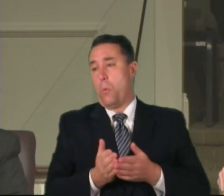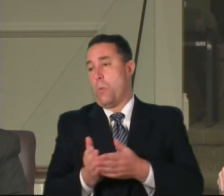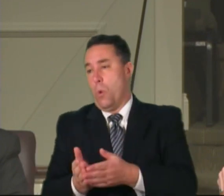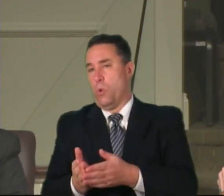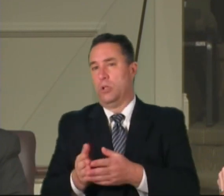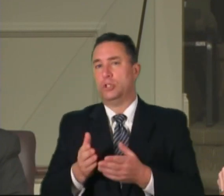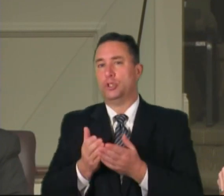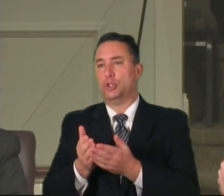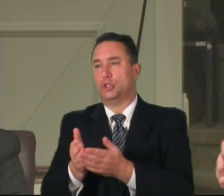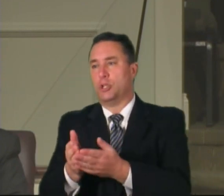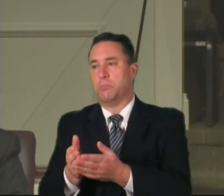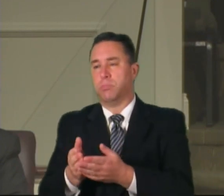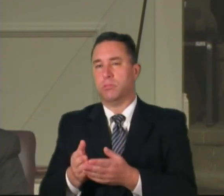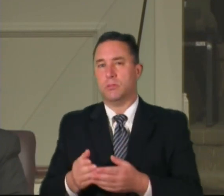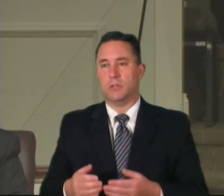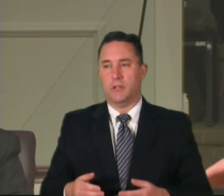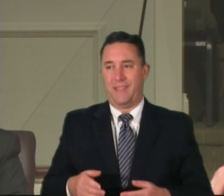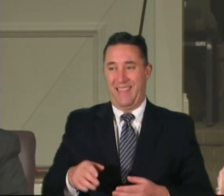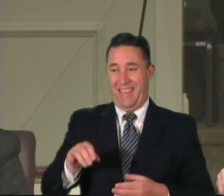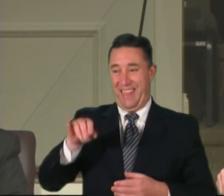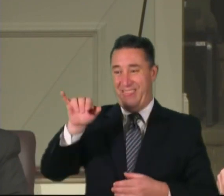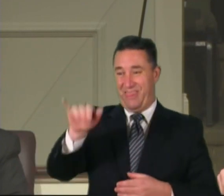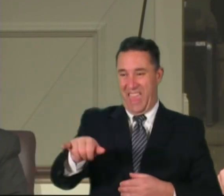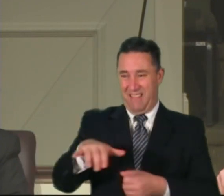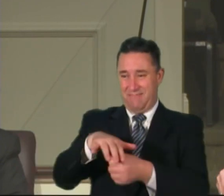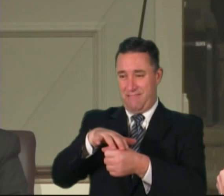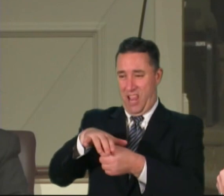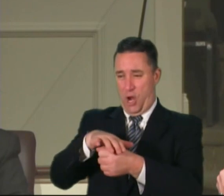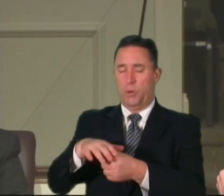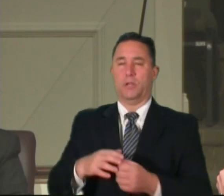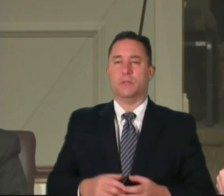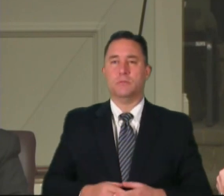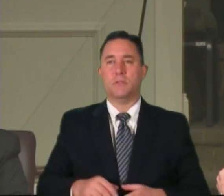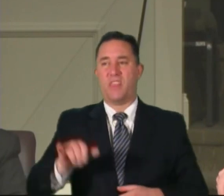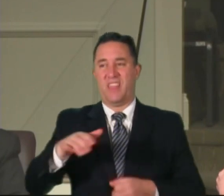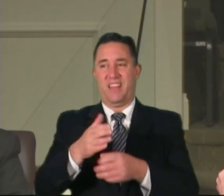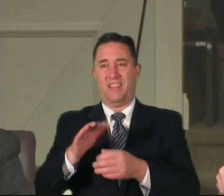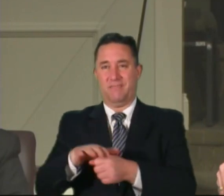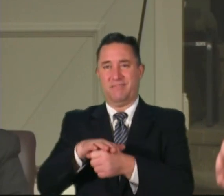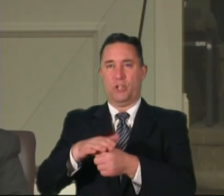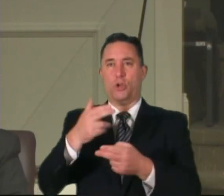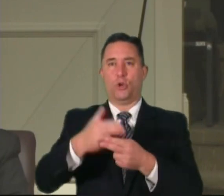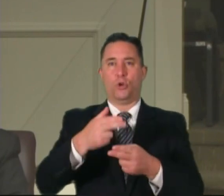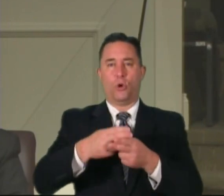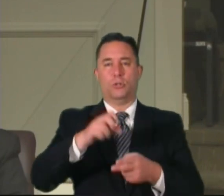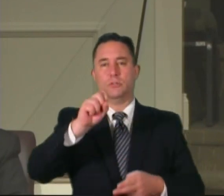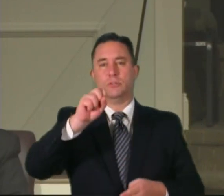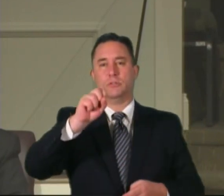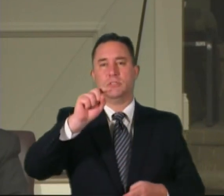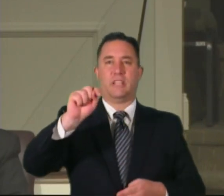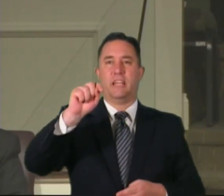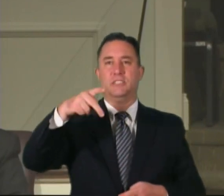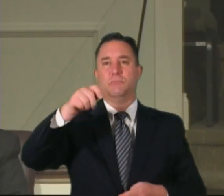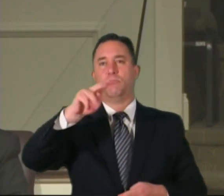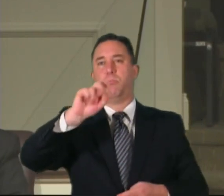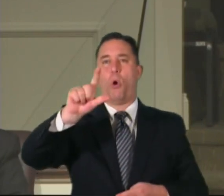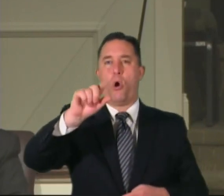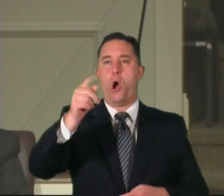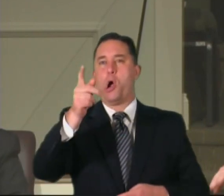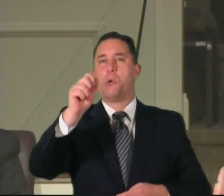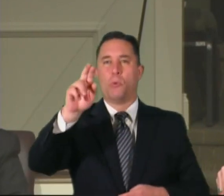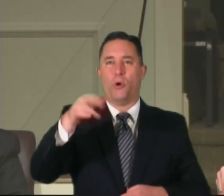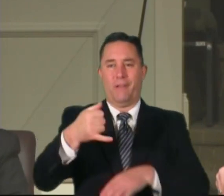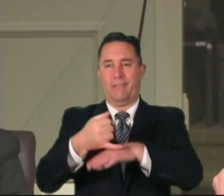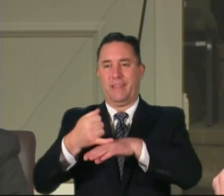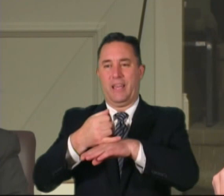ship. And they were to put the ship in that area. That area is now called St. Paul's Harbor in